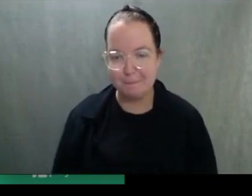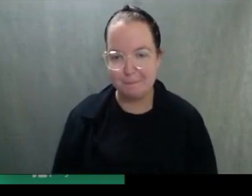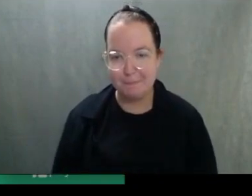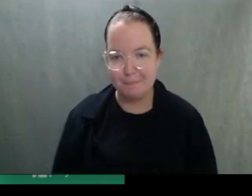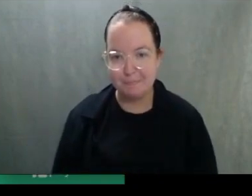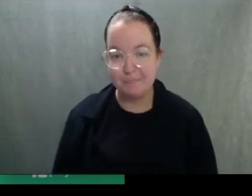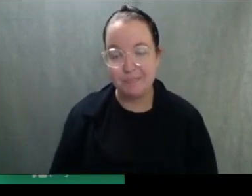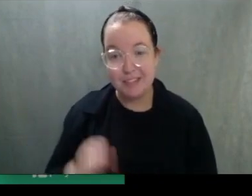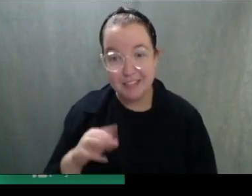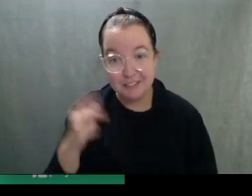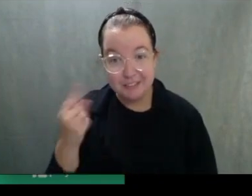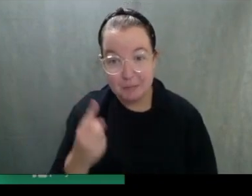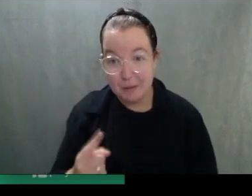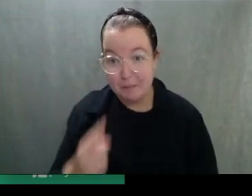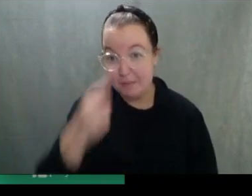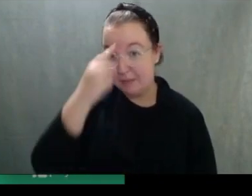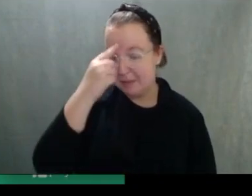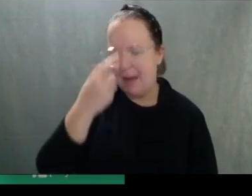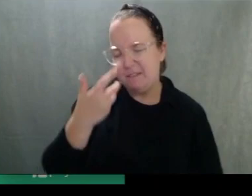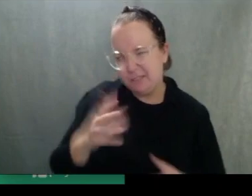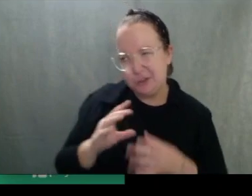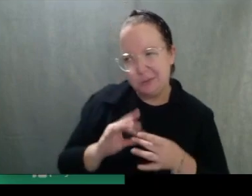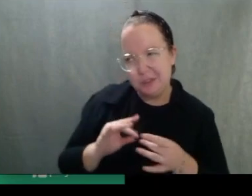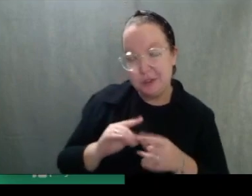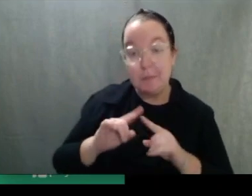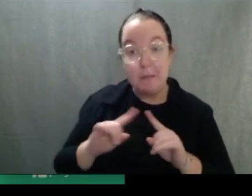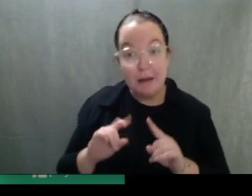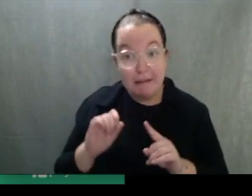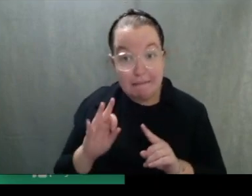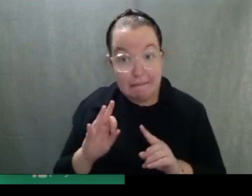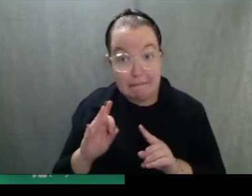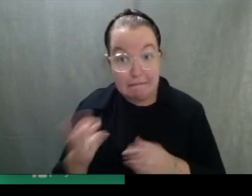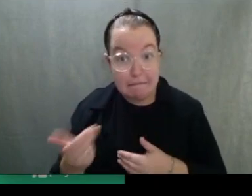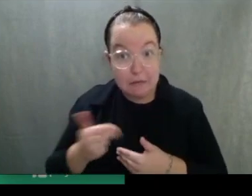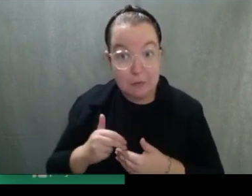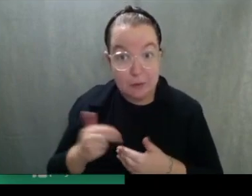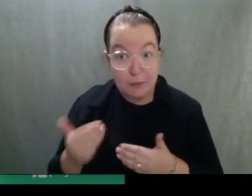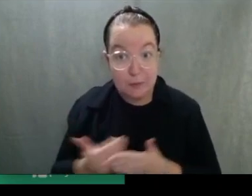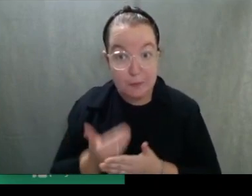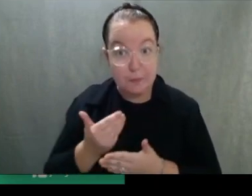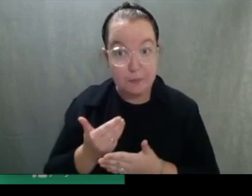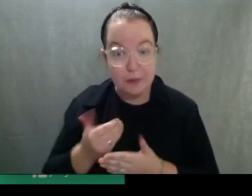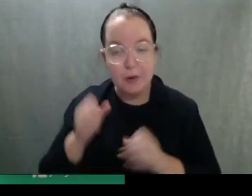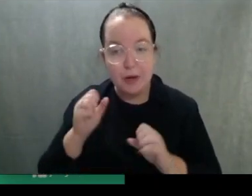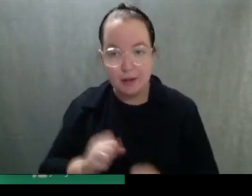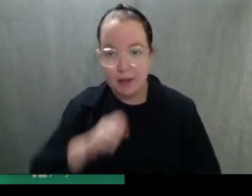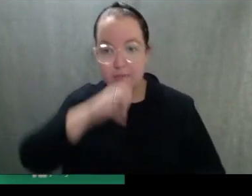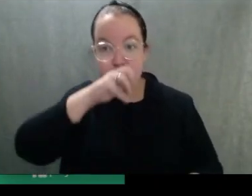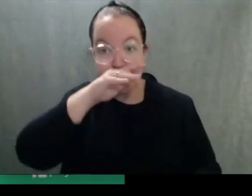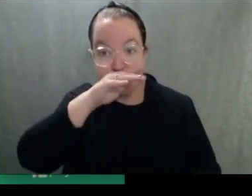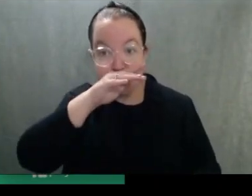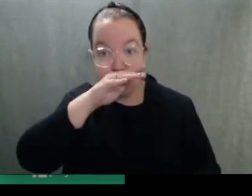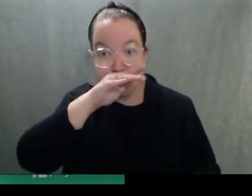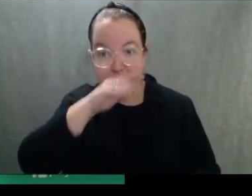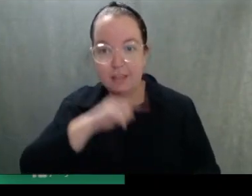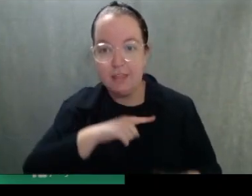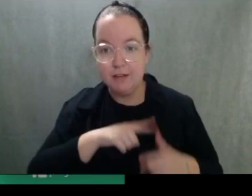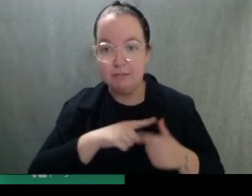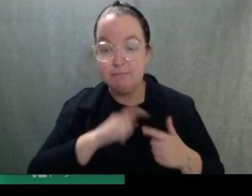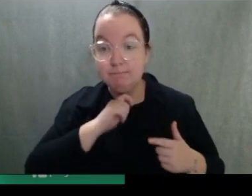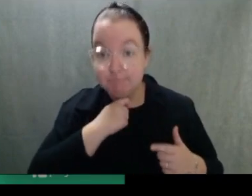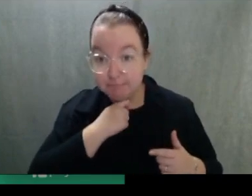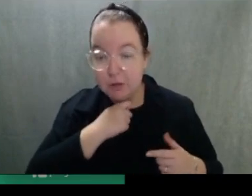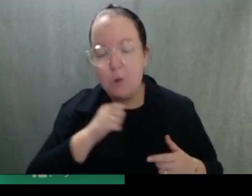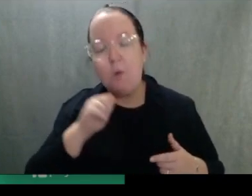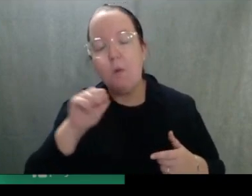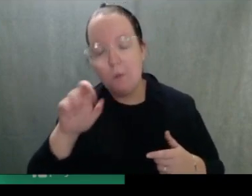have any questions, like I said before, but for anyone who may have just joined, you can either take yourselves off mute at any point, or